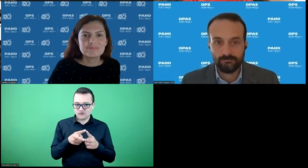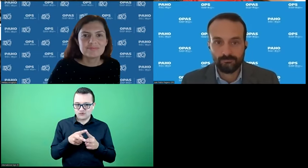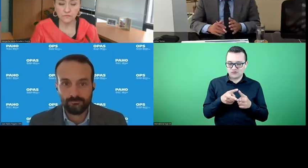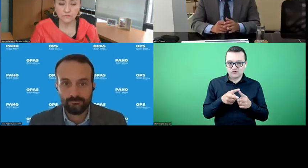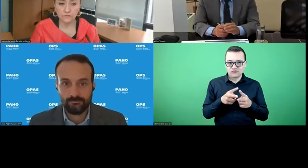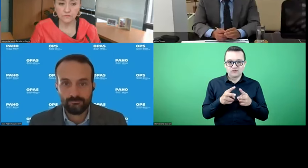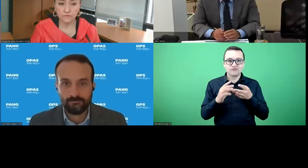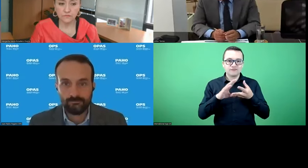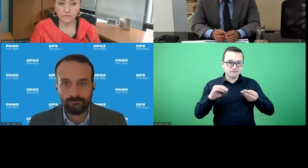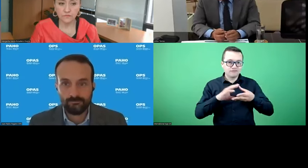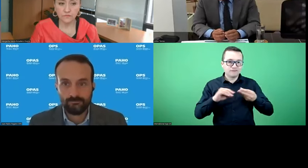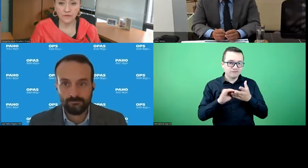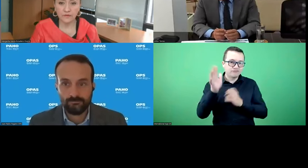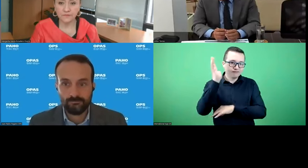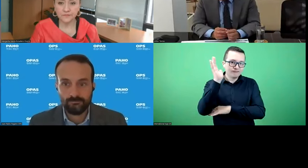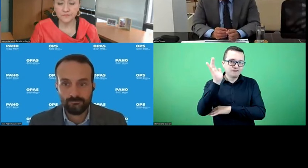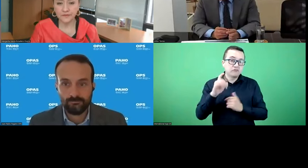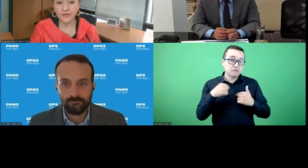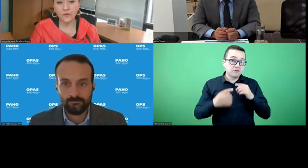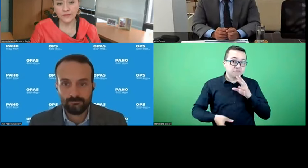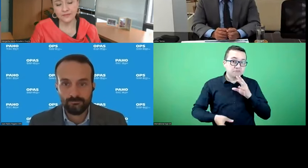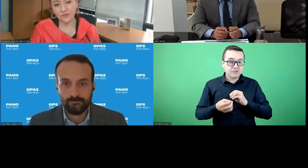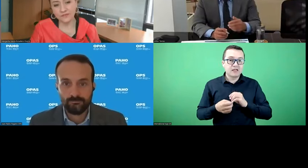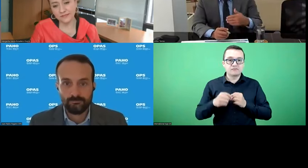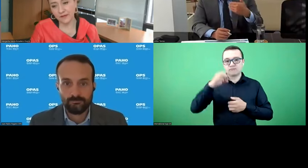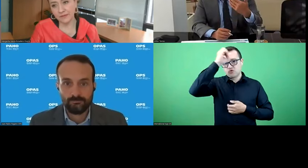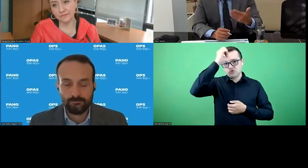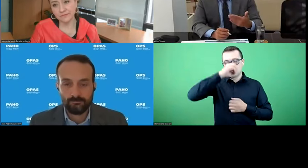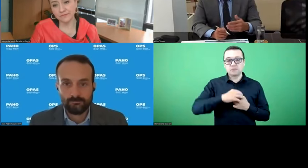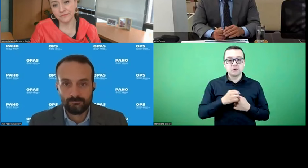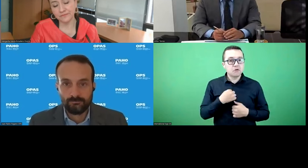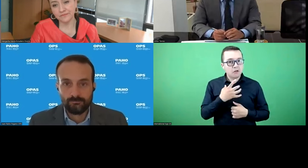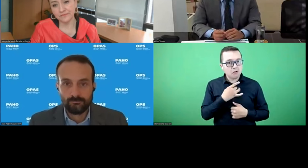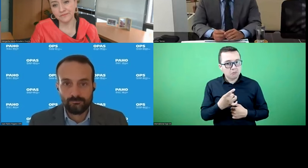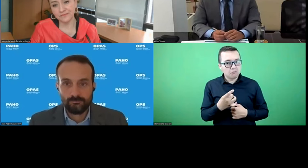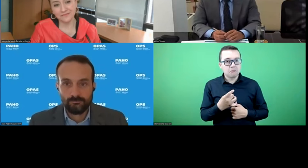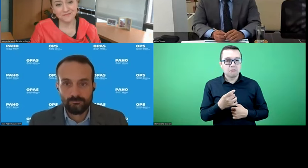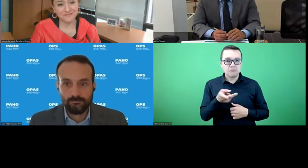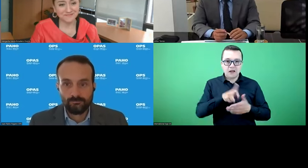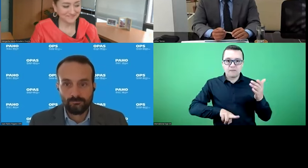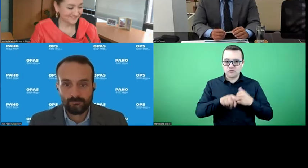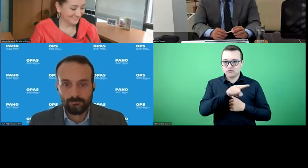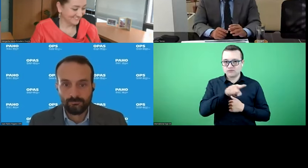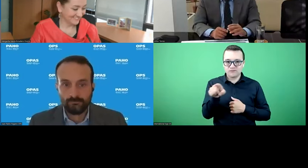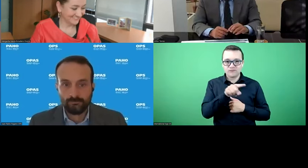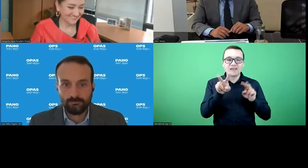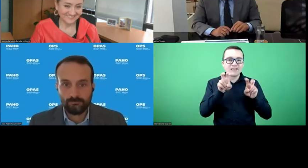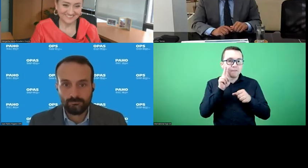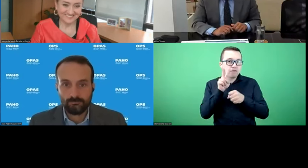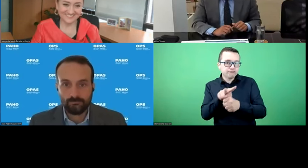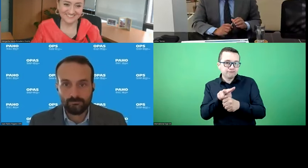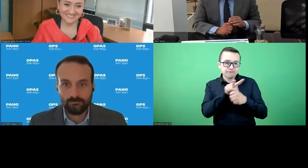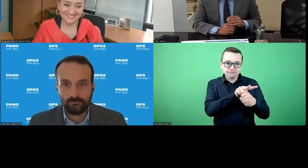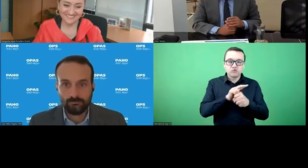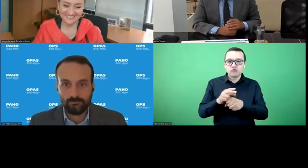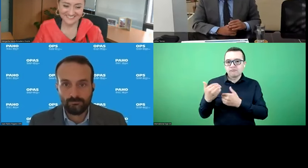And thank you for their very interesting presentation. I would like to comment about a couple of things, particularly from the viewpoint of the